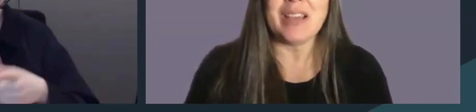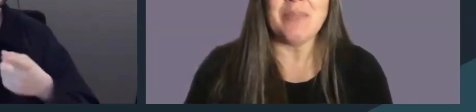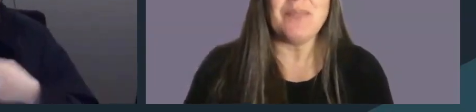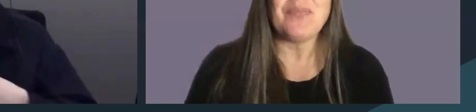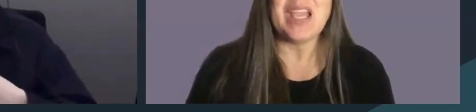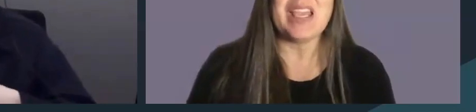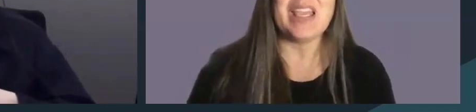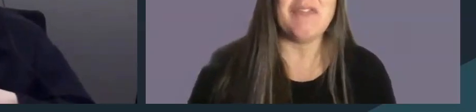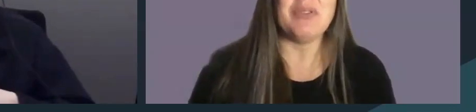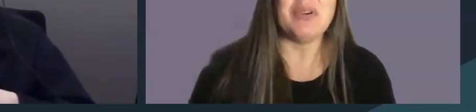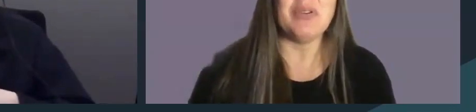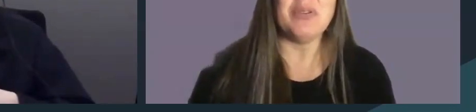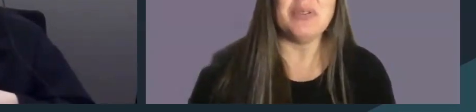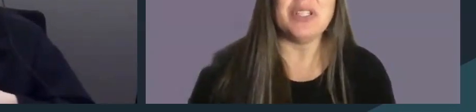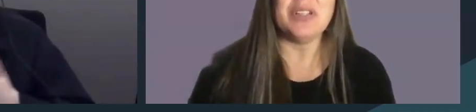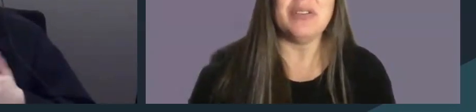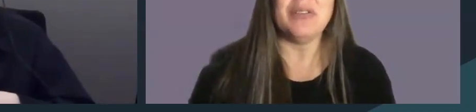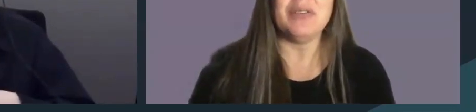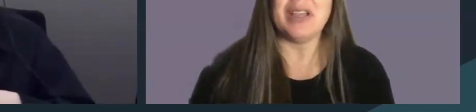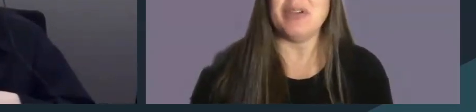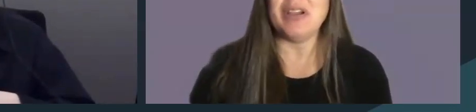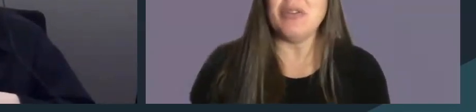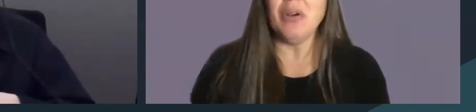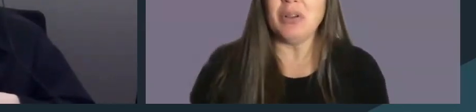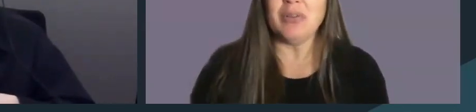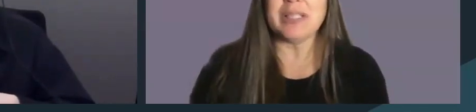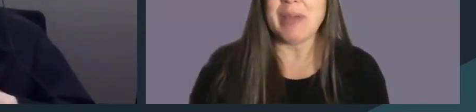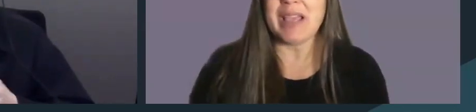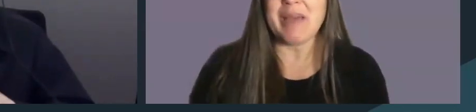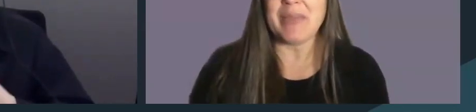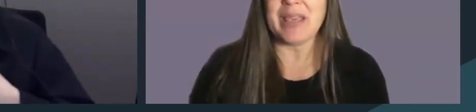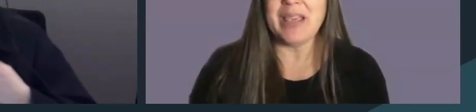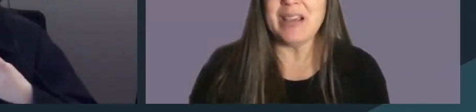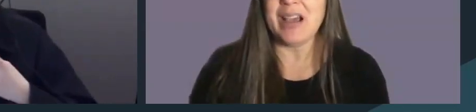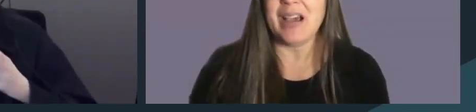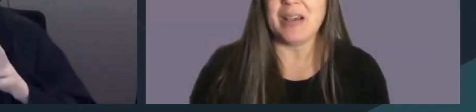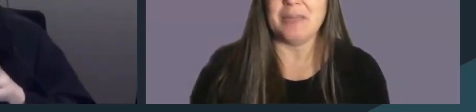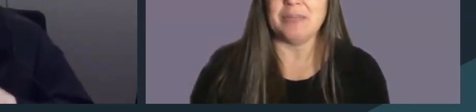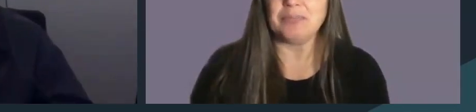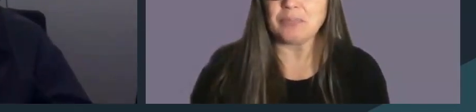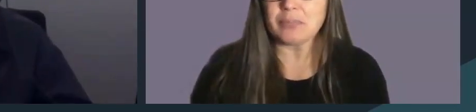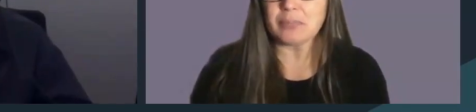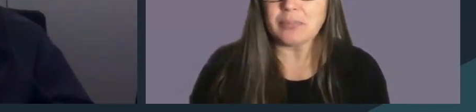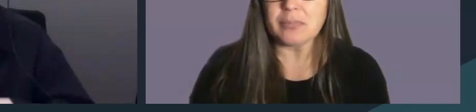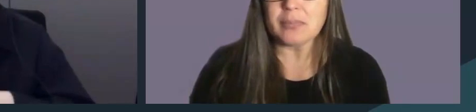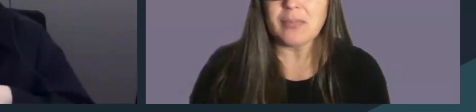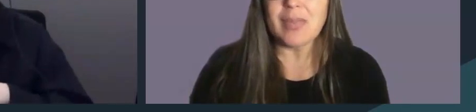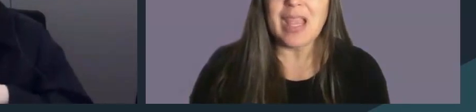in the meantime. If you go to, you can Google who is my MP,